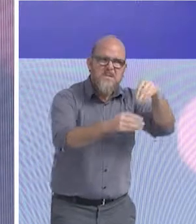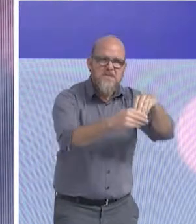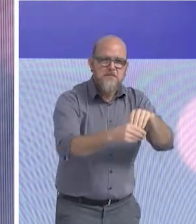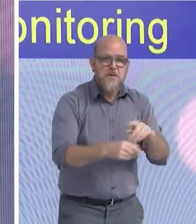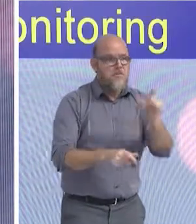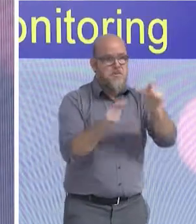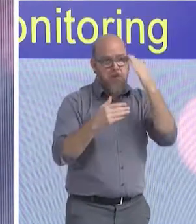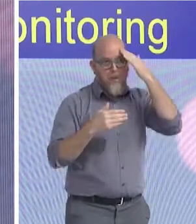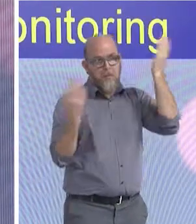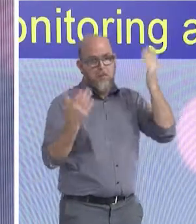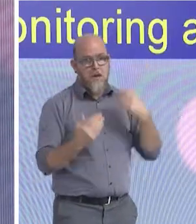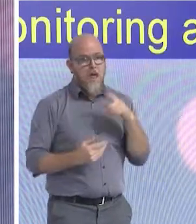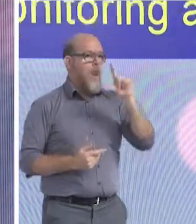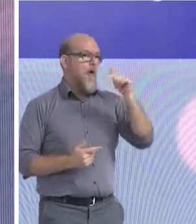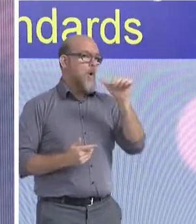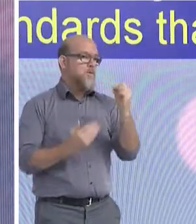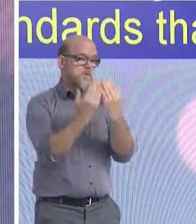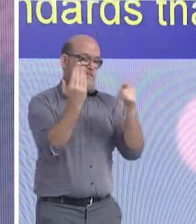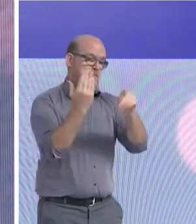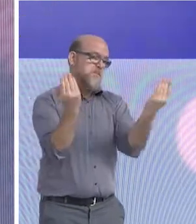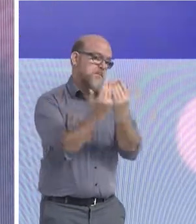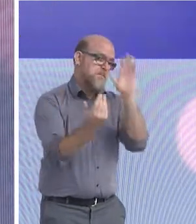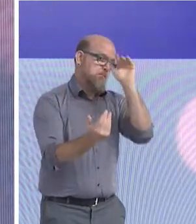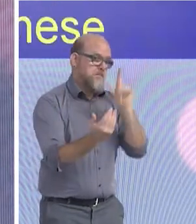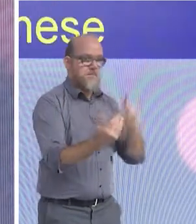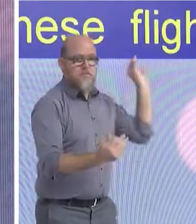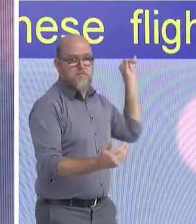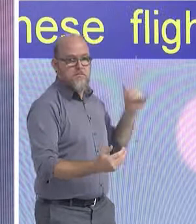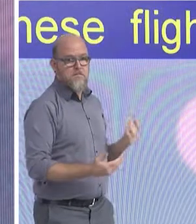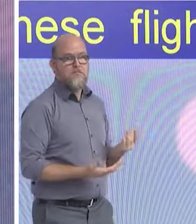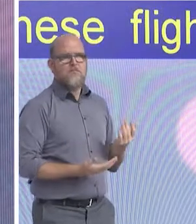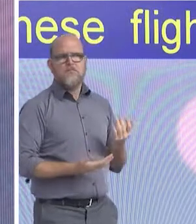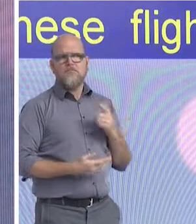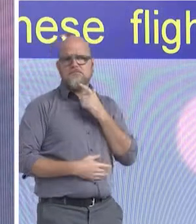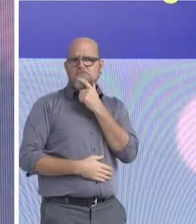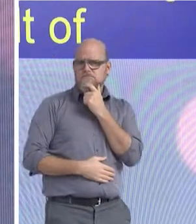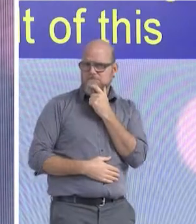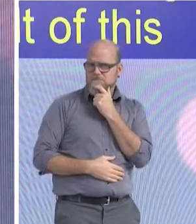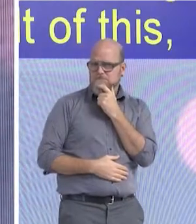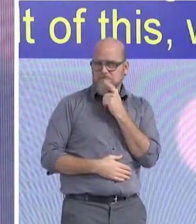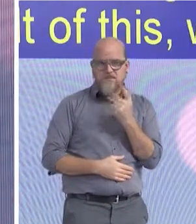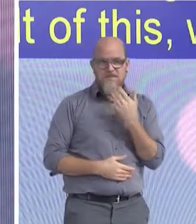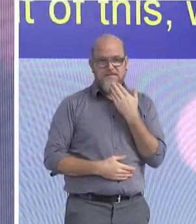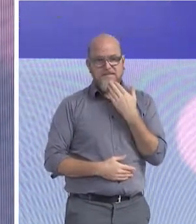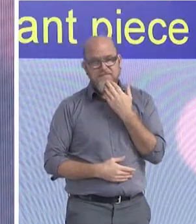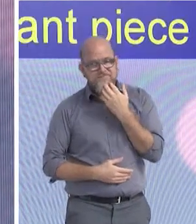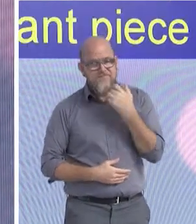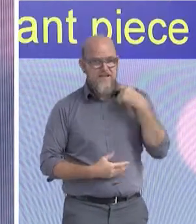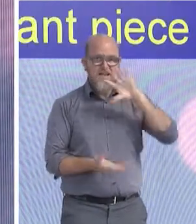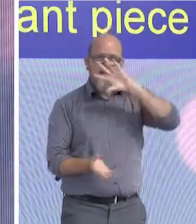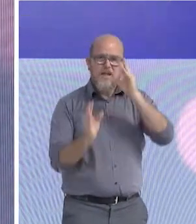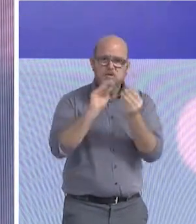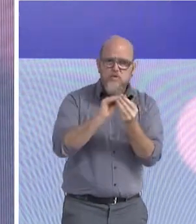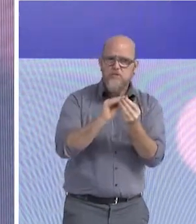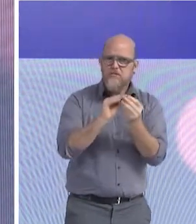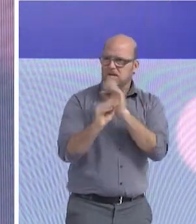rights standards that should apply to these flights. And as a result of this, we did a significant piece of work, which the European Commission certainly took